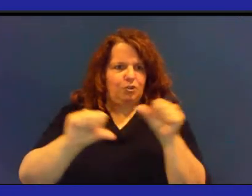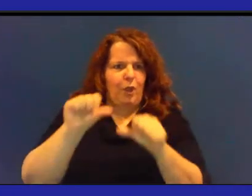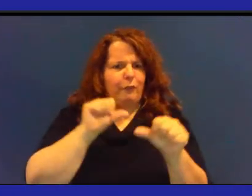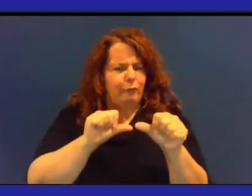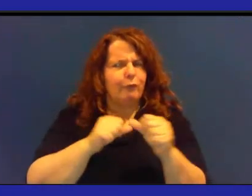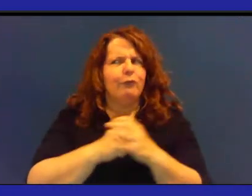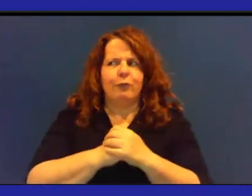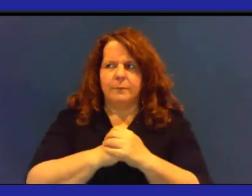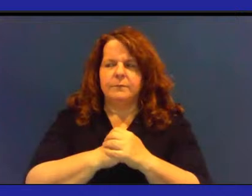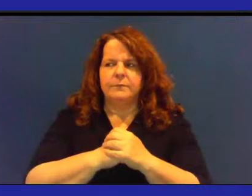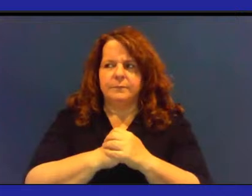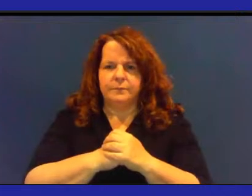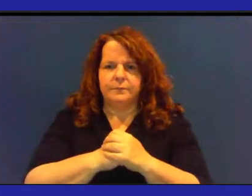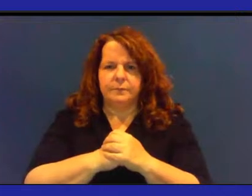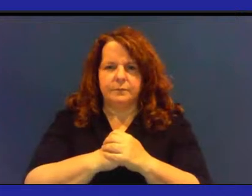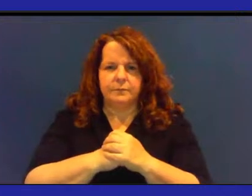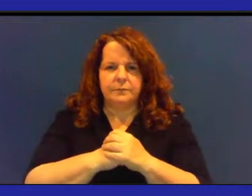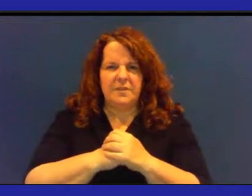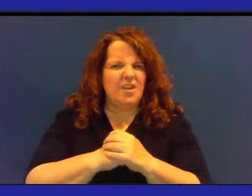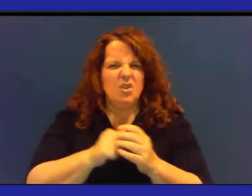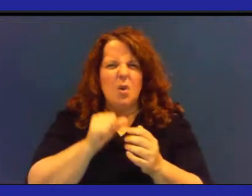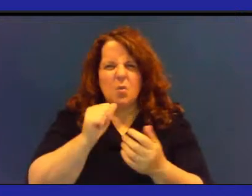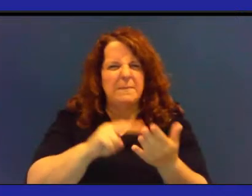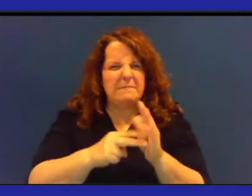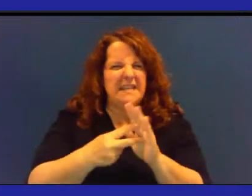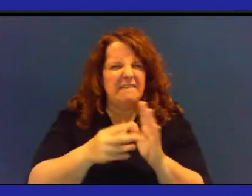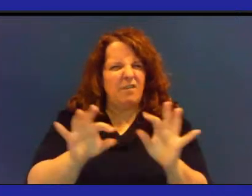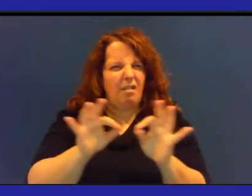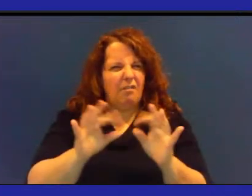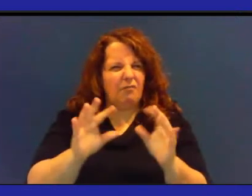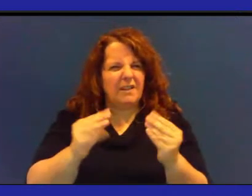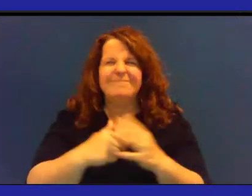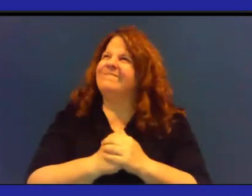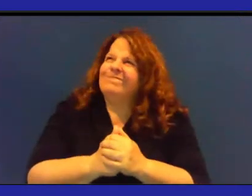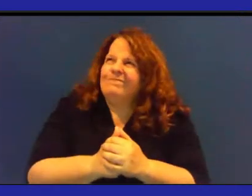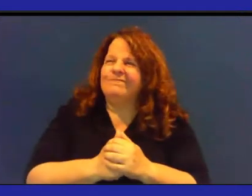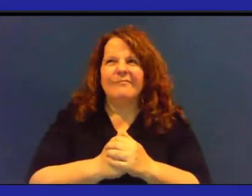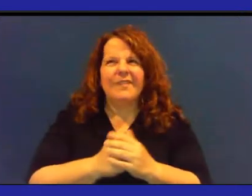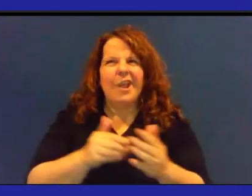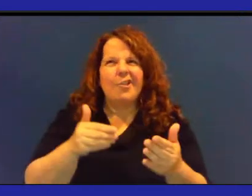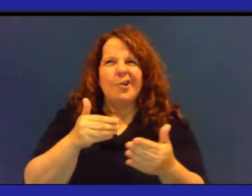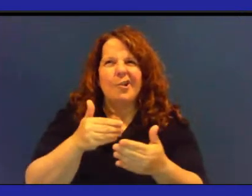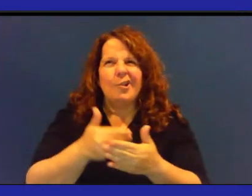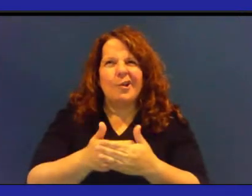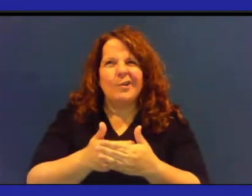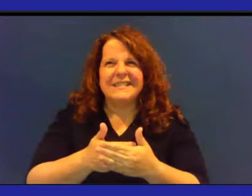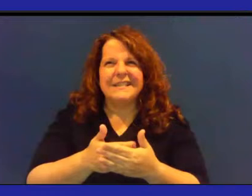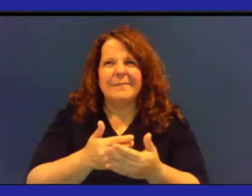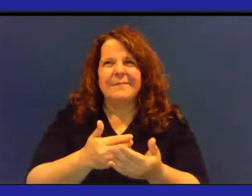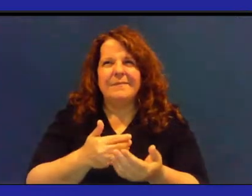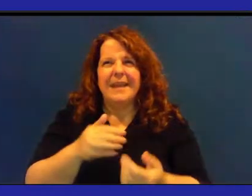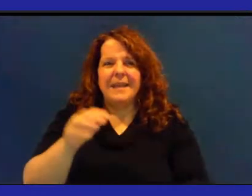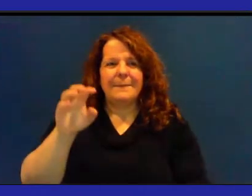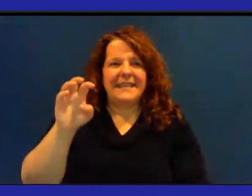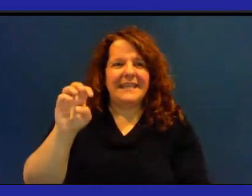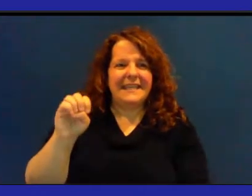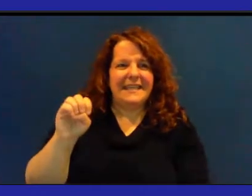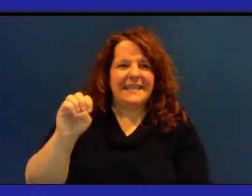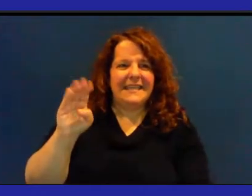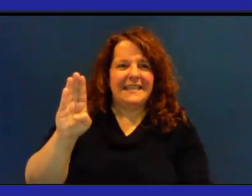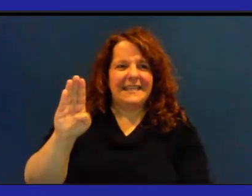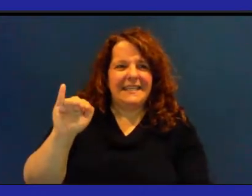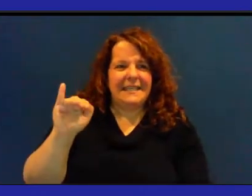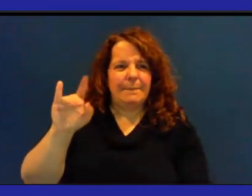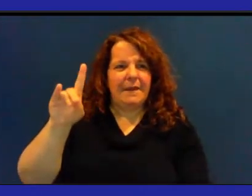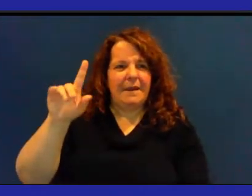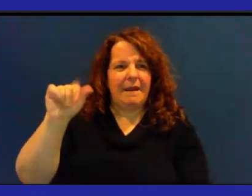It wouldn't be any meaningful at all, right? Otherwise, the closest thing is kind of Our I performance. guess EBITDA margins at a Right.